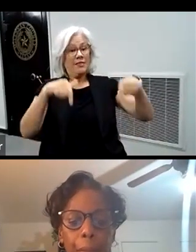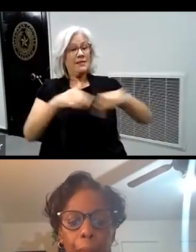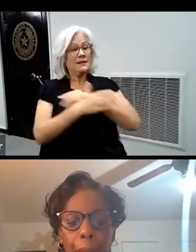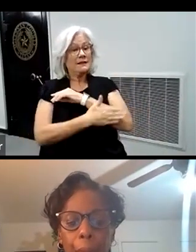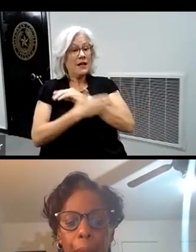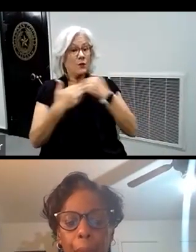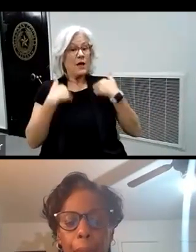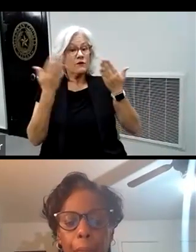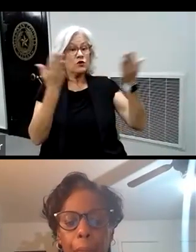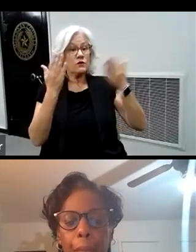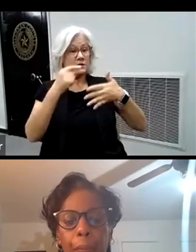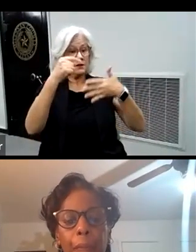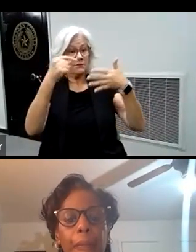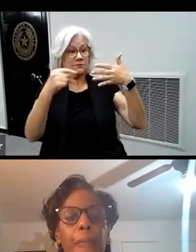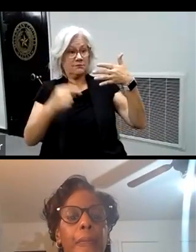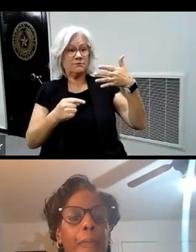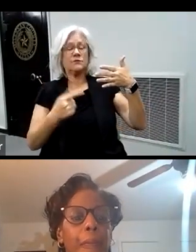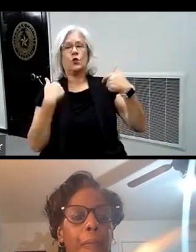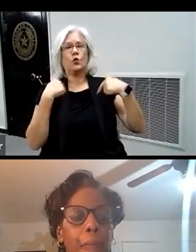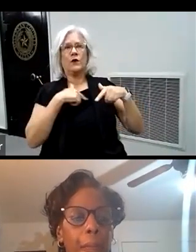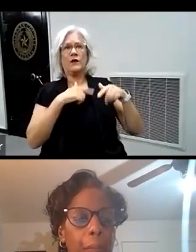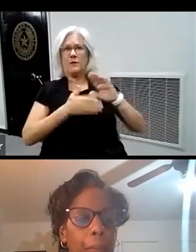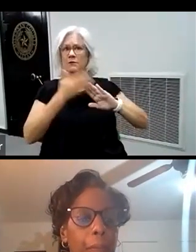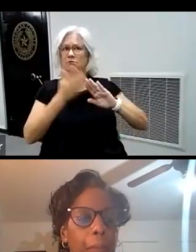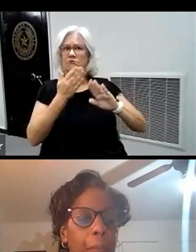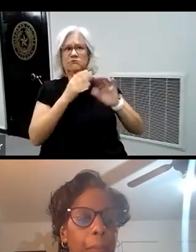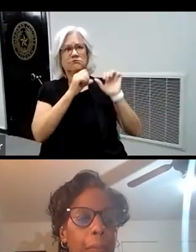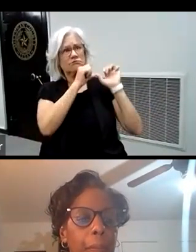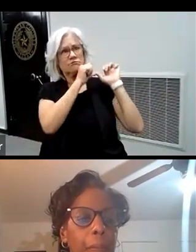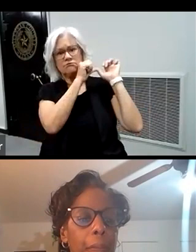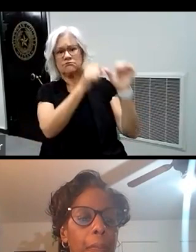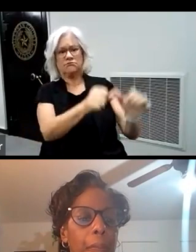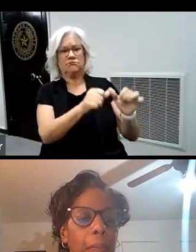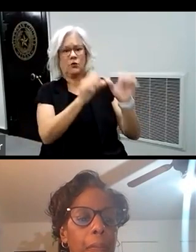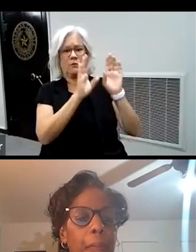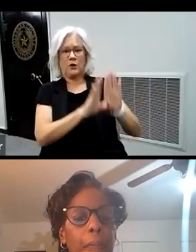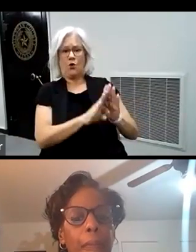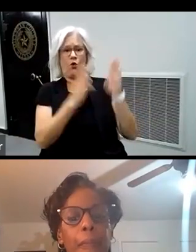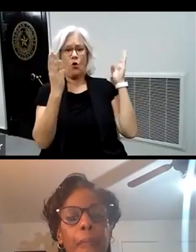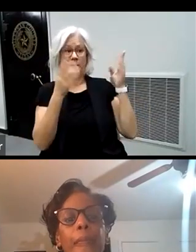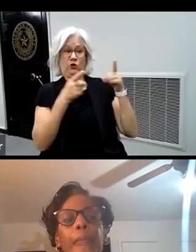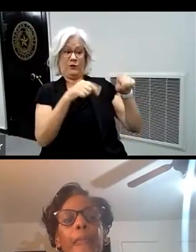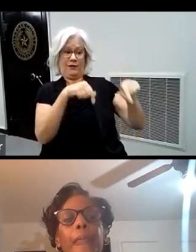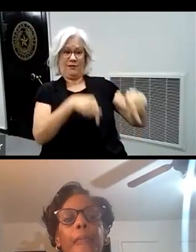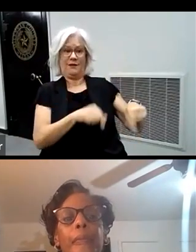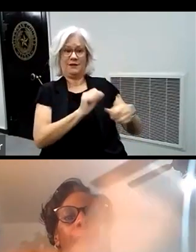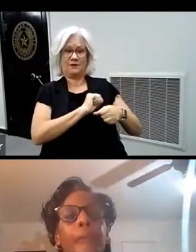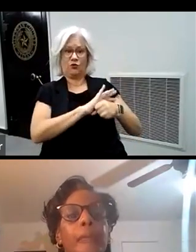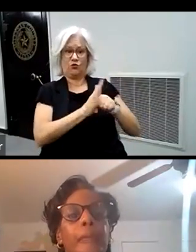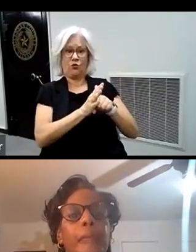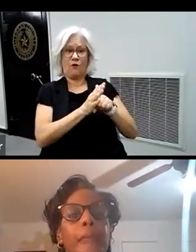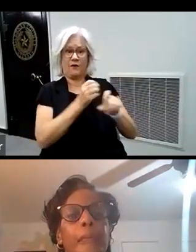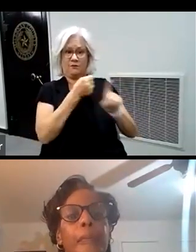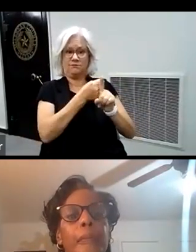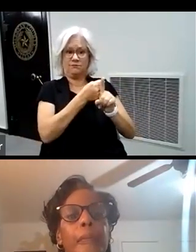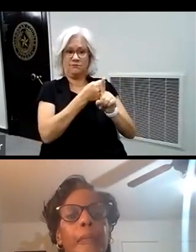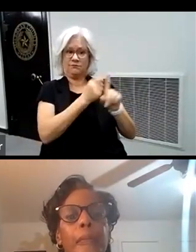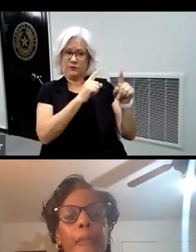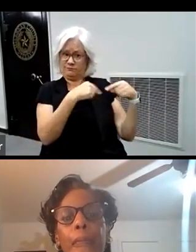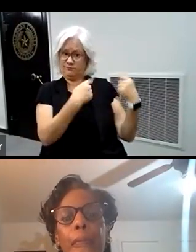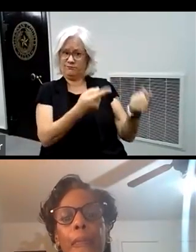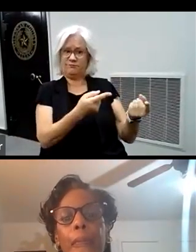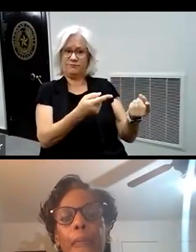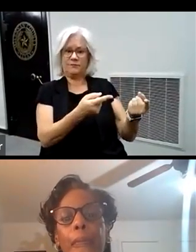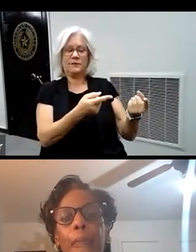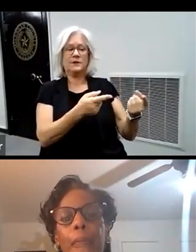been operating continuously, and we've been open during this pandemic. We've been implementing